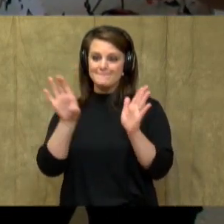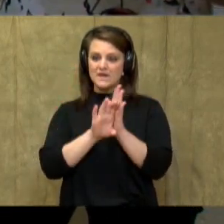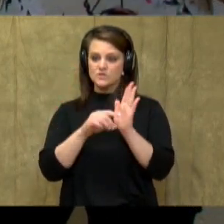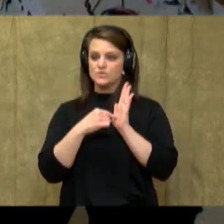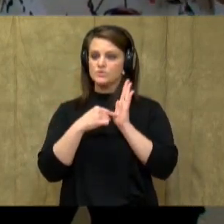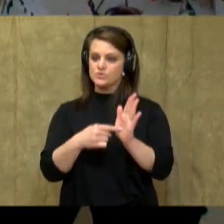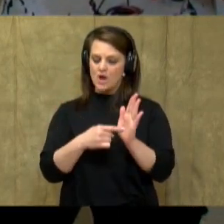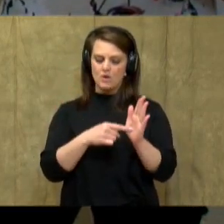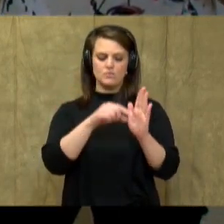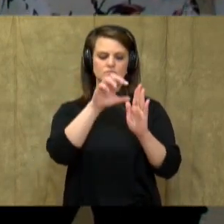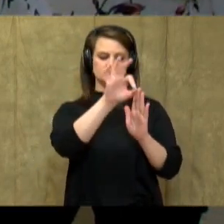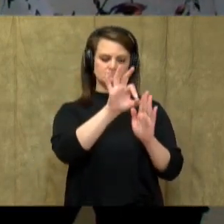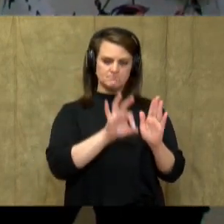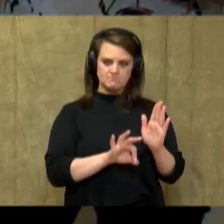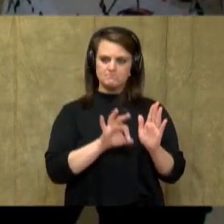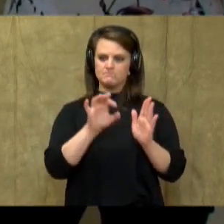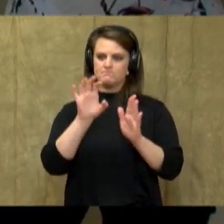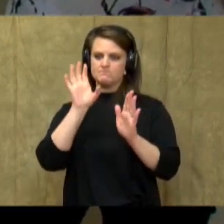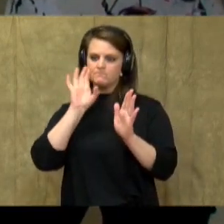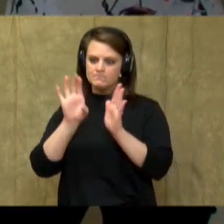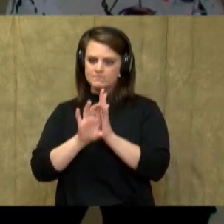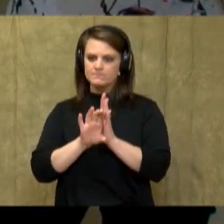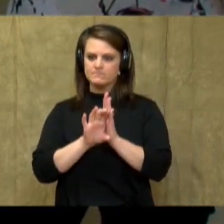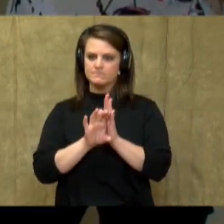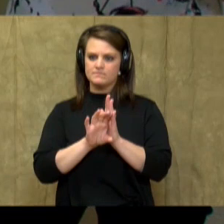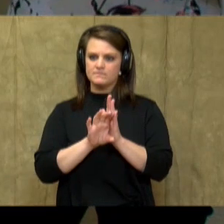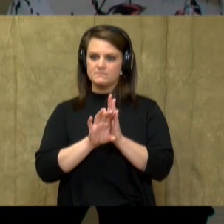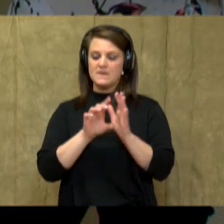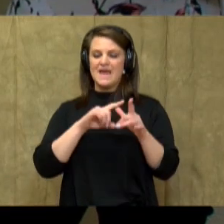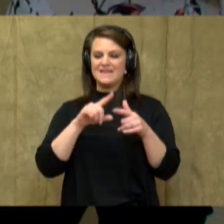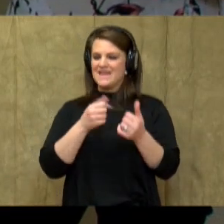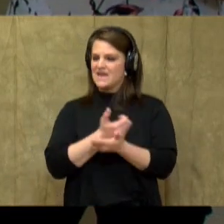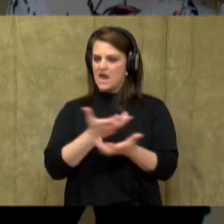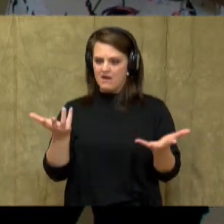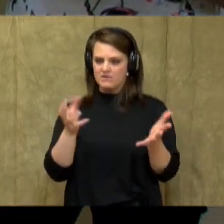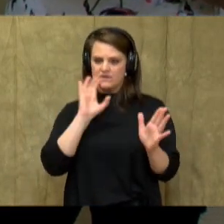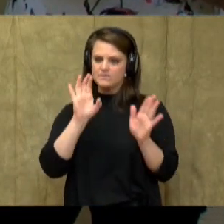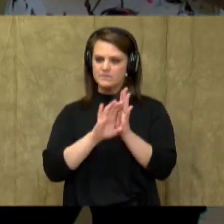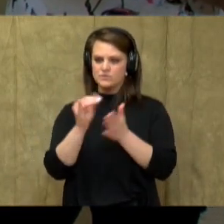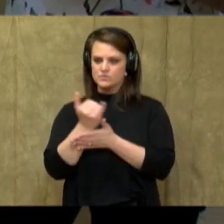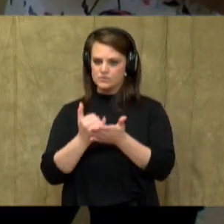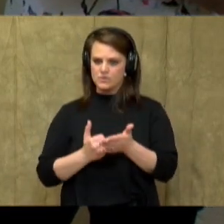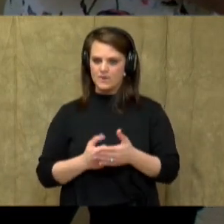your equivalent fractions, and then draw a picture to show everything.